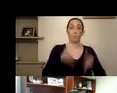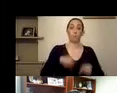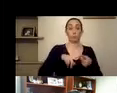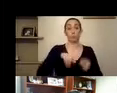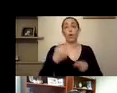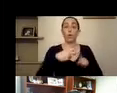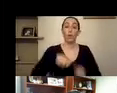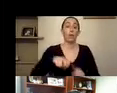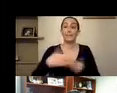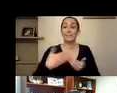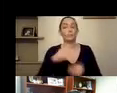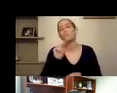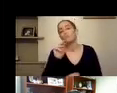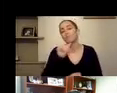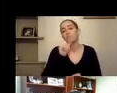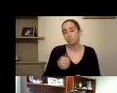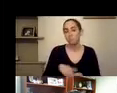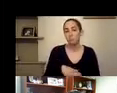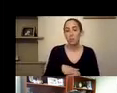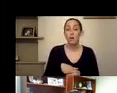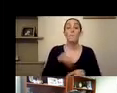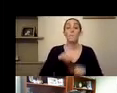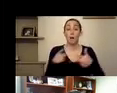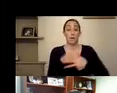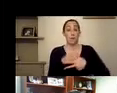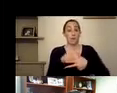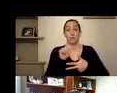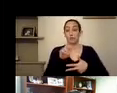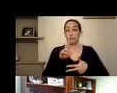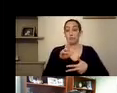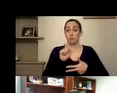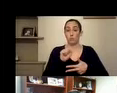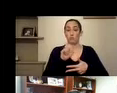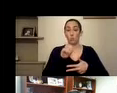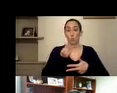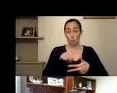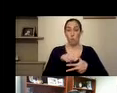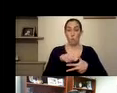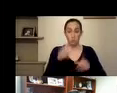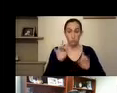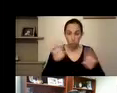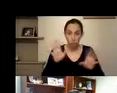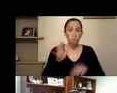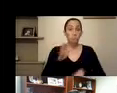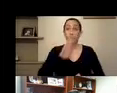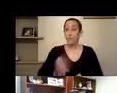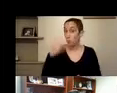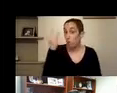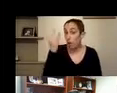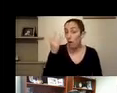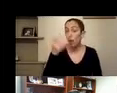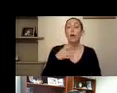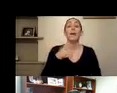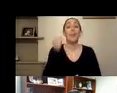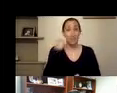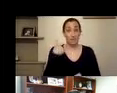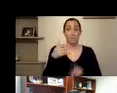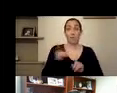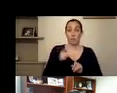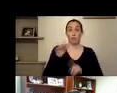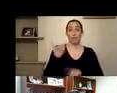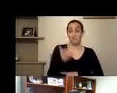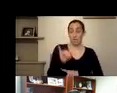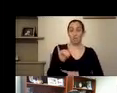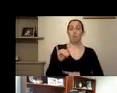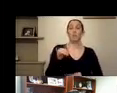The thing that was most startling about this particular coronavirus is that the fatality of the people infected was almost 50%.